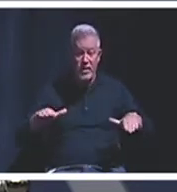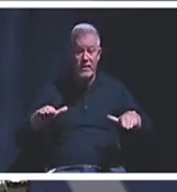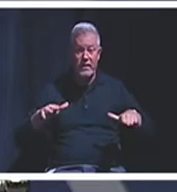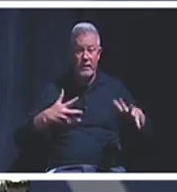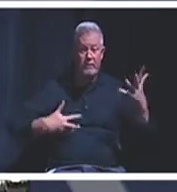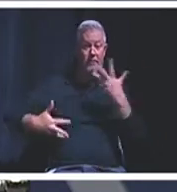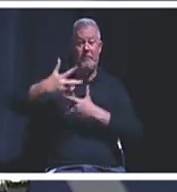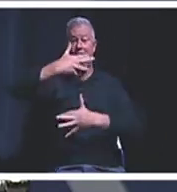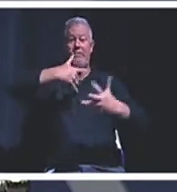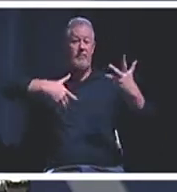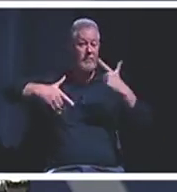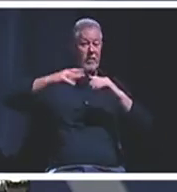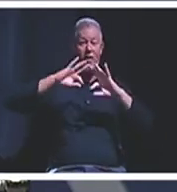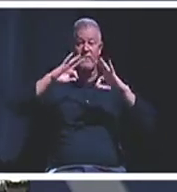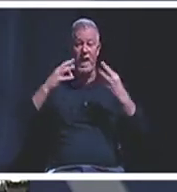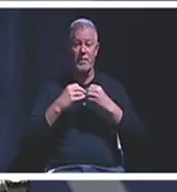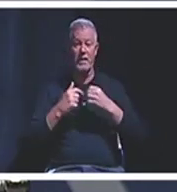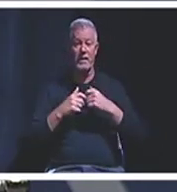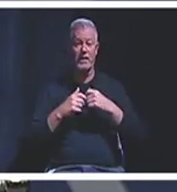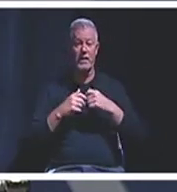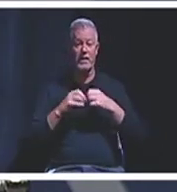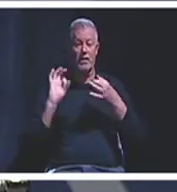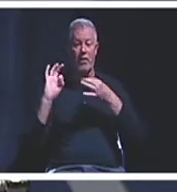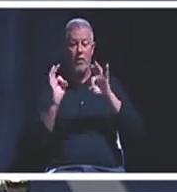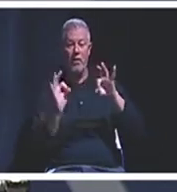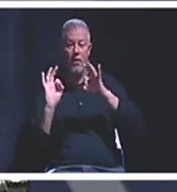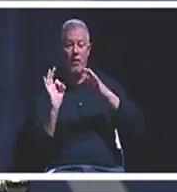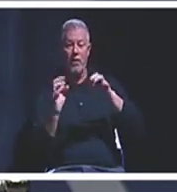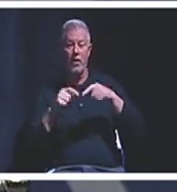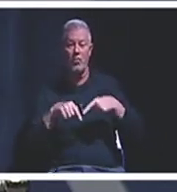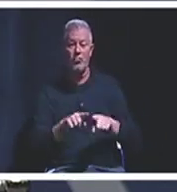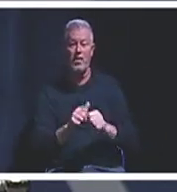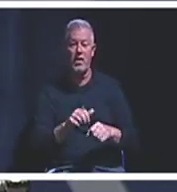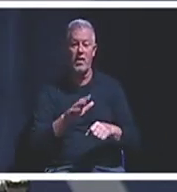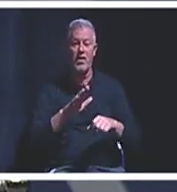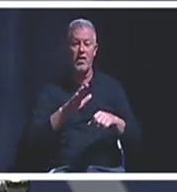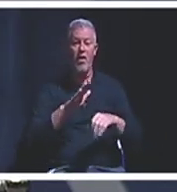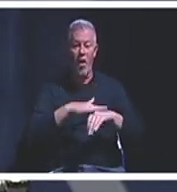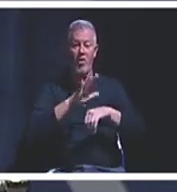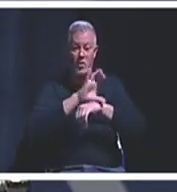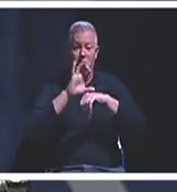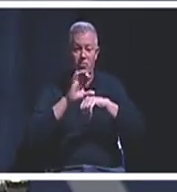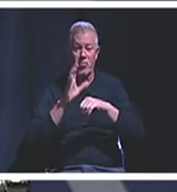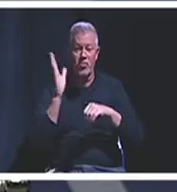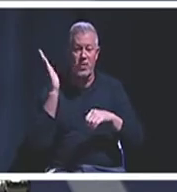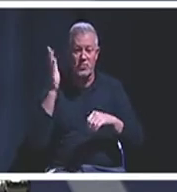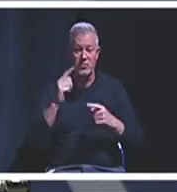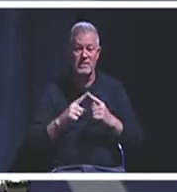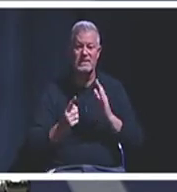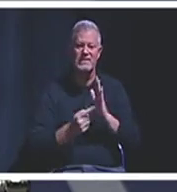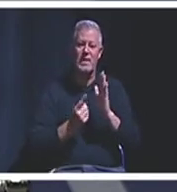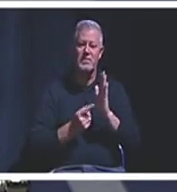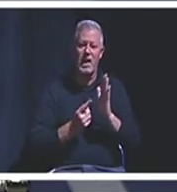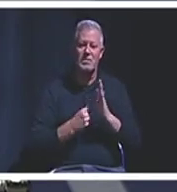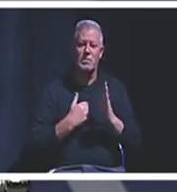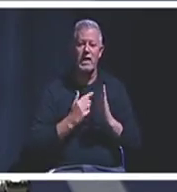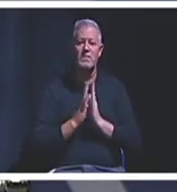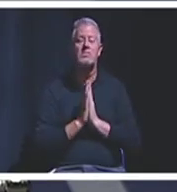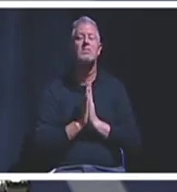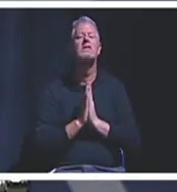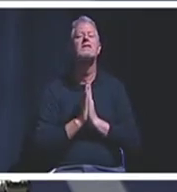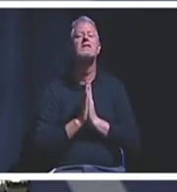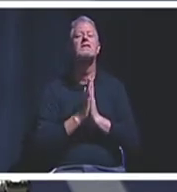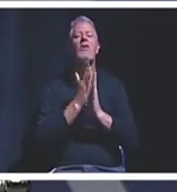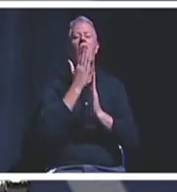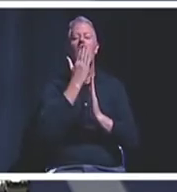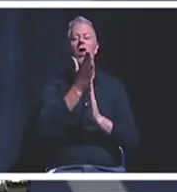family members taking a peek during our online lectures. Sometimes we had to pray to the cable gods for a